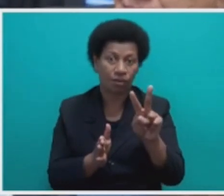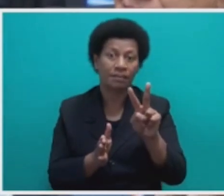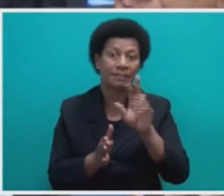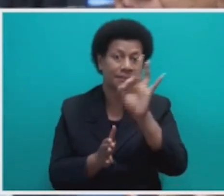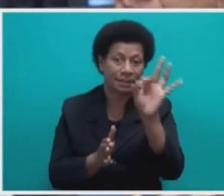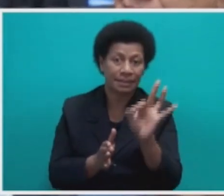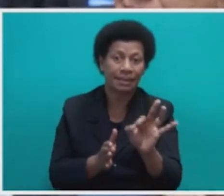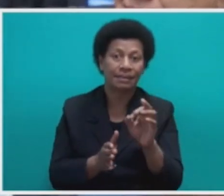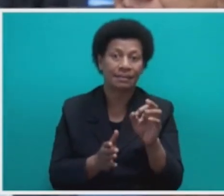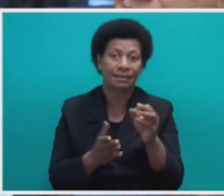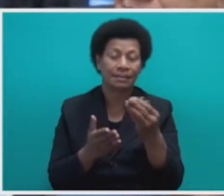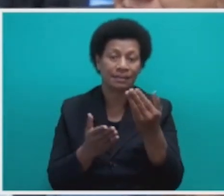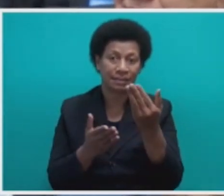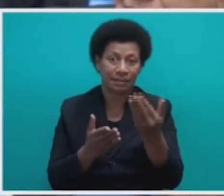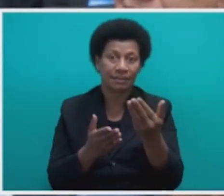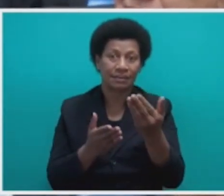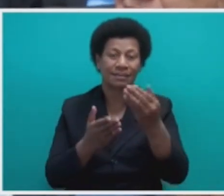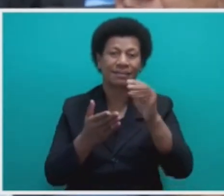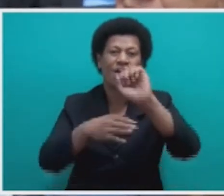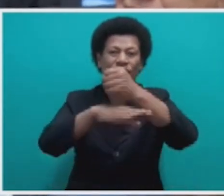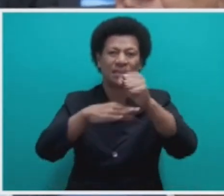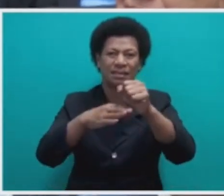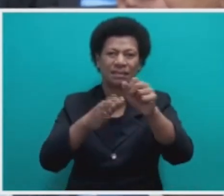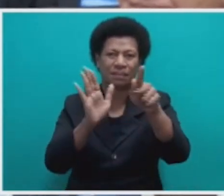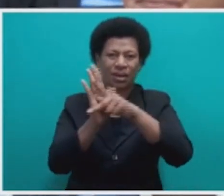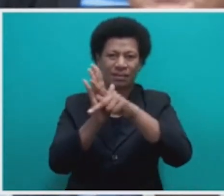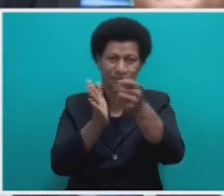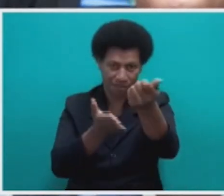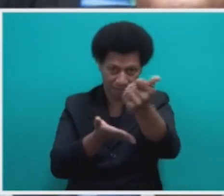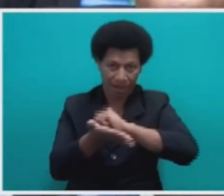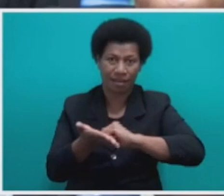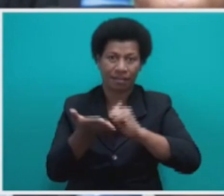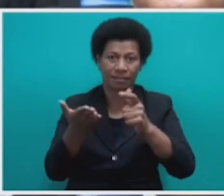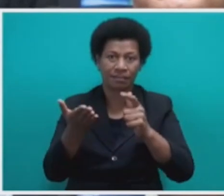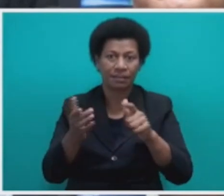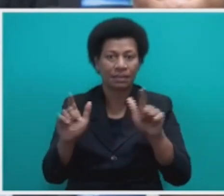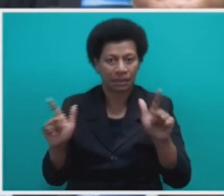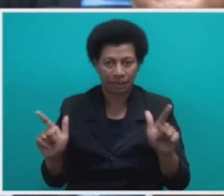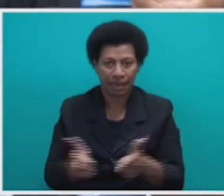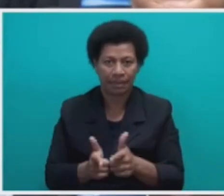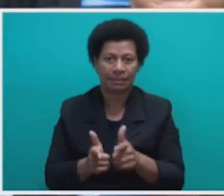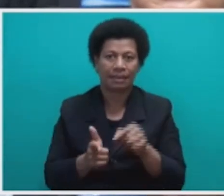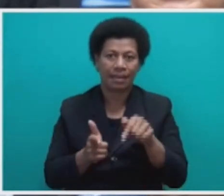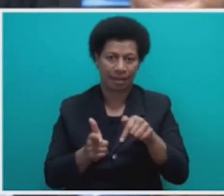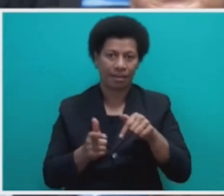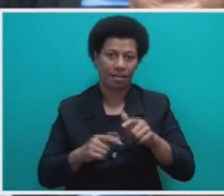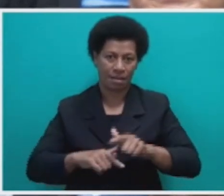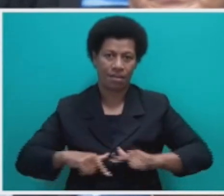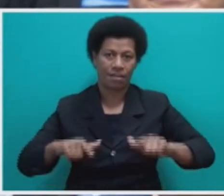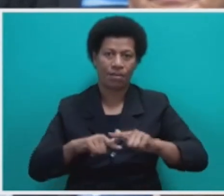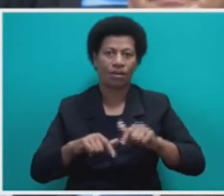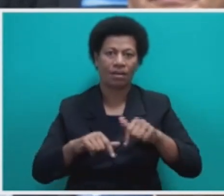duty, the prices were lower than what was being made locally. So that's a policy that